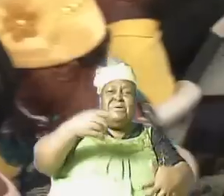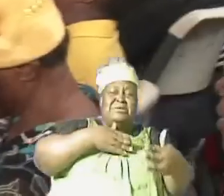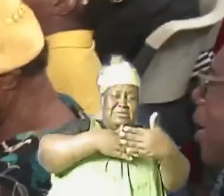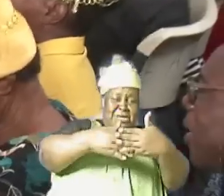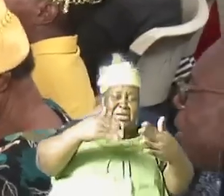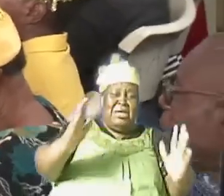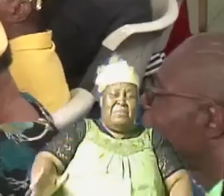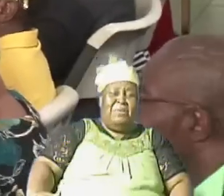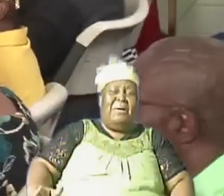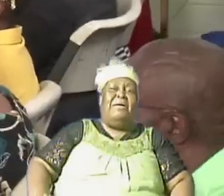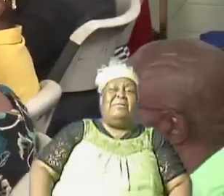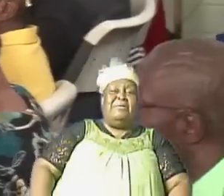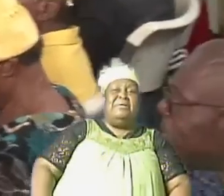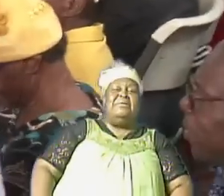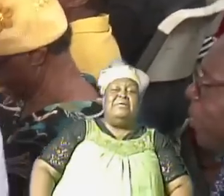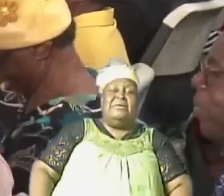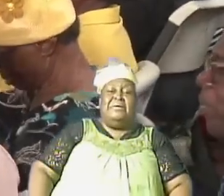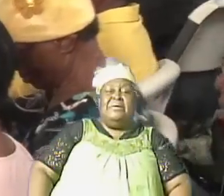your neighbor.